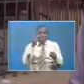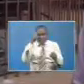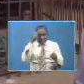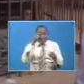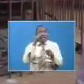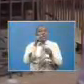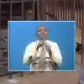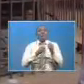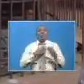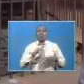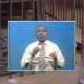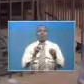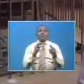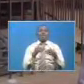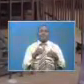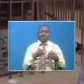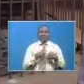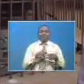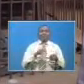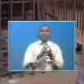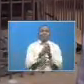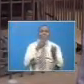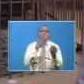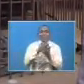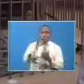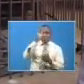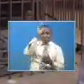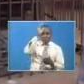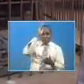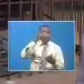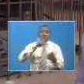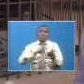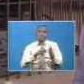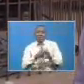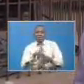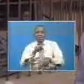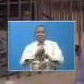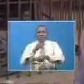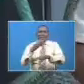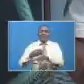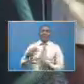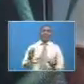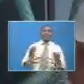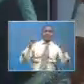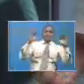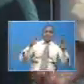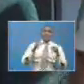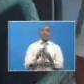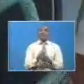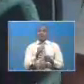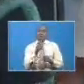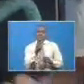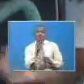that everybody has an opportunity to be a good father. It takes hard work, diligence, and commitment. It takes two to